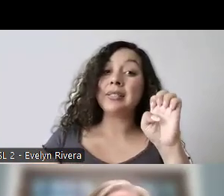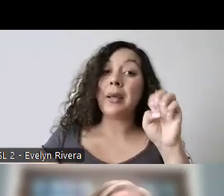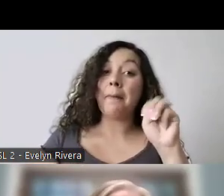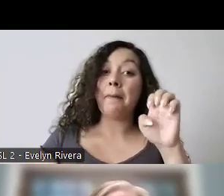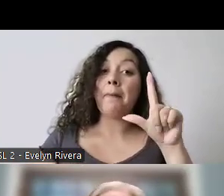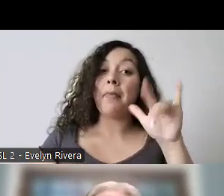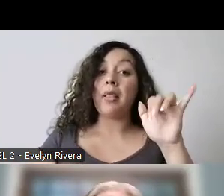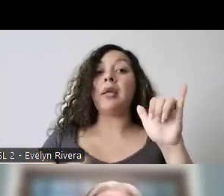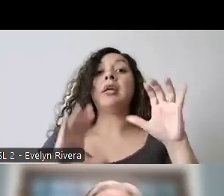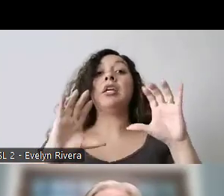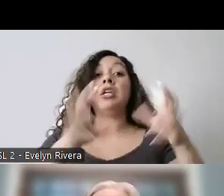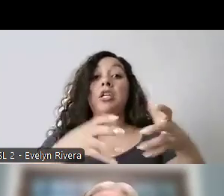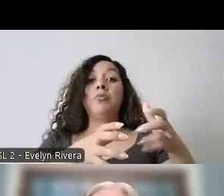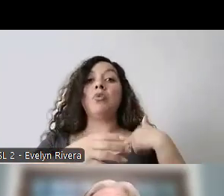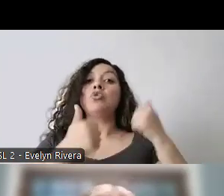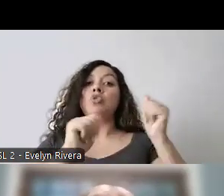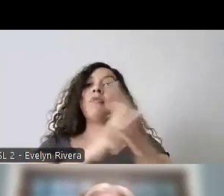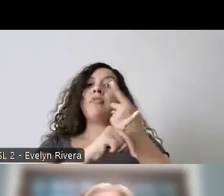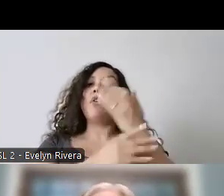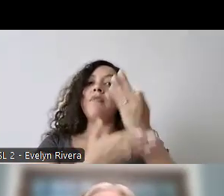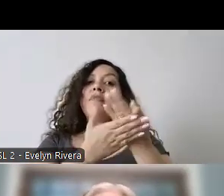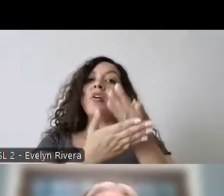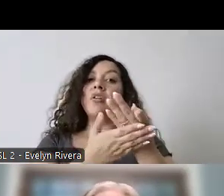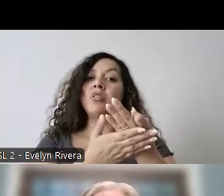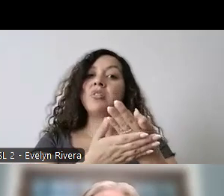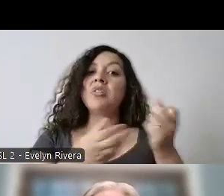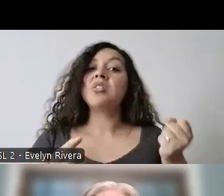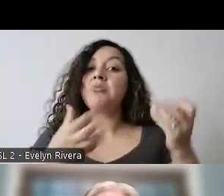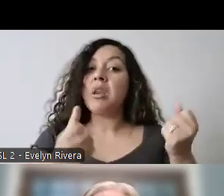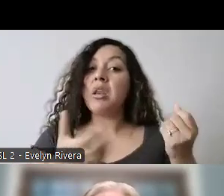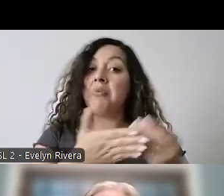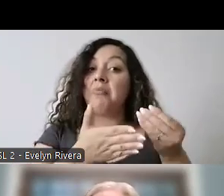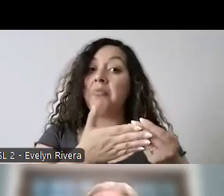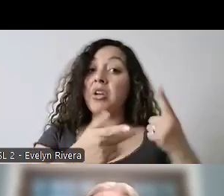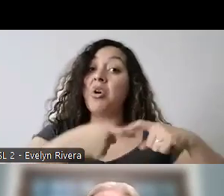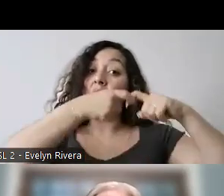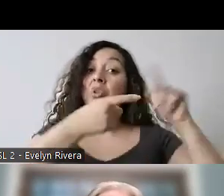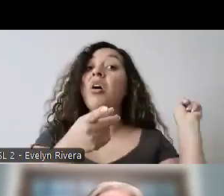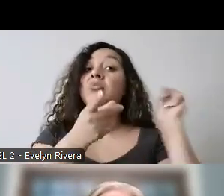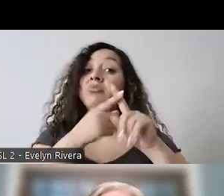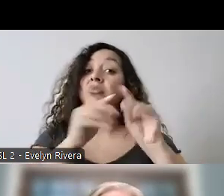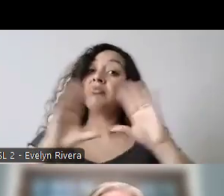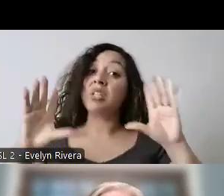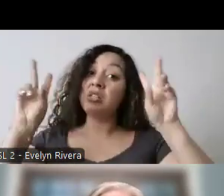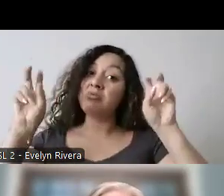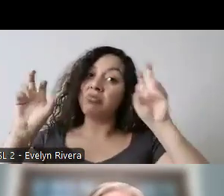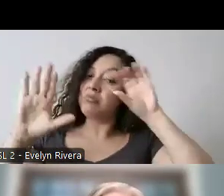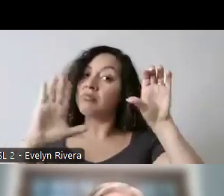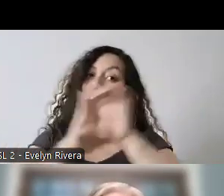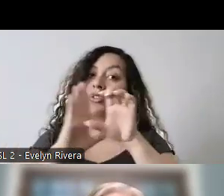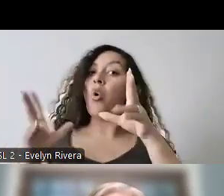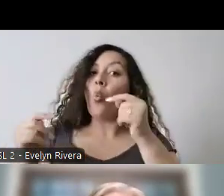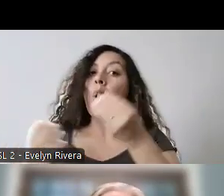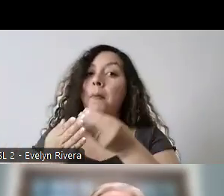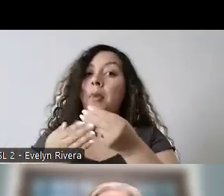with figuring out where we're spending money just tend to hold a lot of these pieces of legislation until there's a clearer picture about what money is going